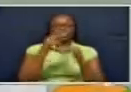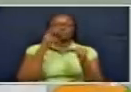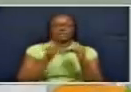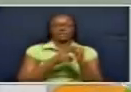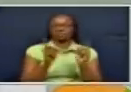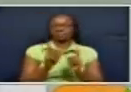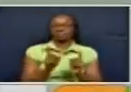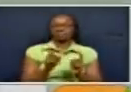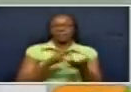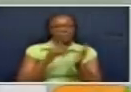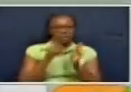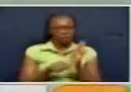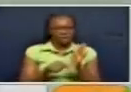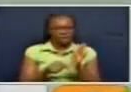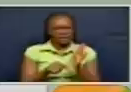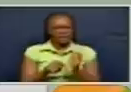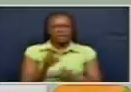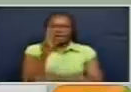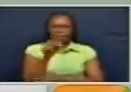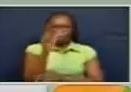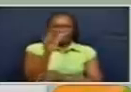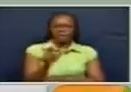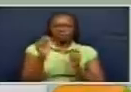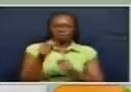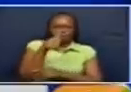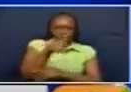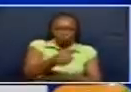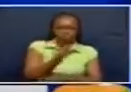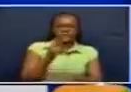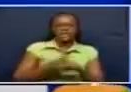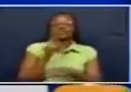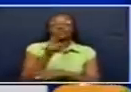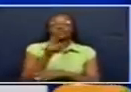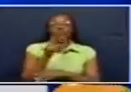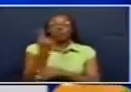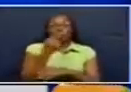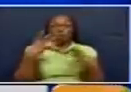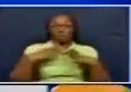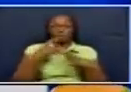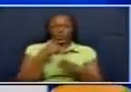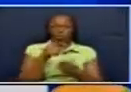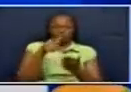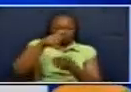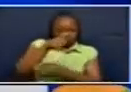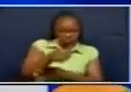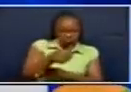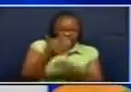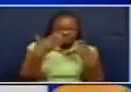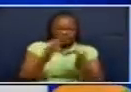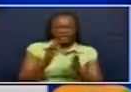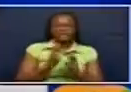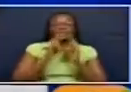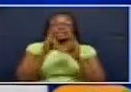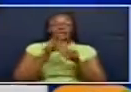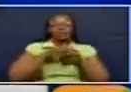All right. Which means nobody can be identified twice, and only people who are identified by this device, their results will be able to